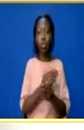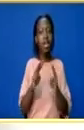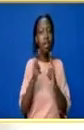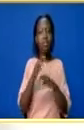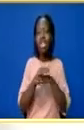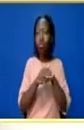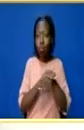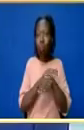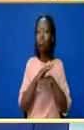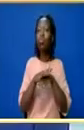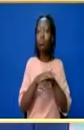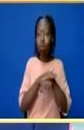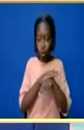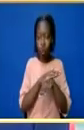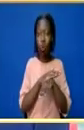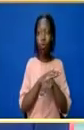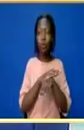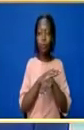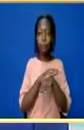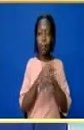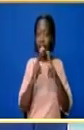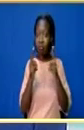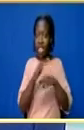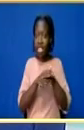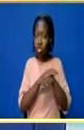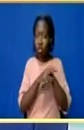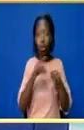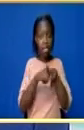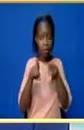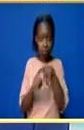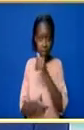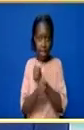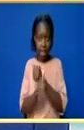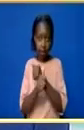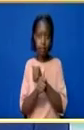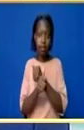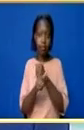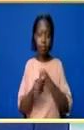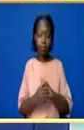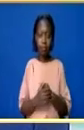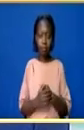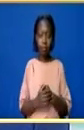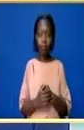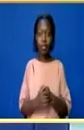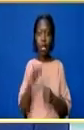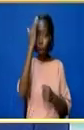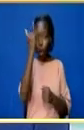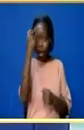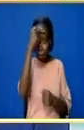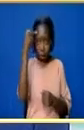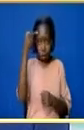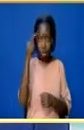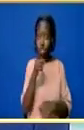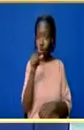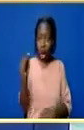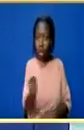slow. Slow. And once it becomes, it's very slow and dangerous. Yes. Very slow and dangerous. Because you are